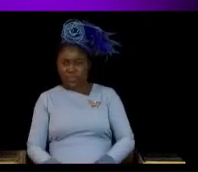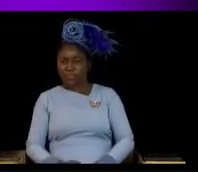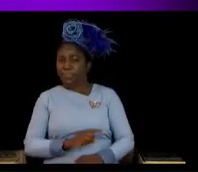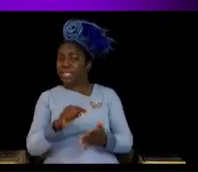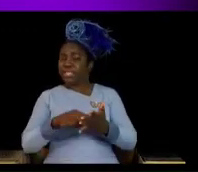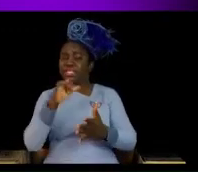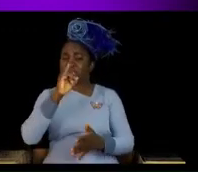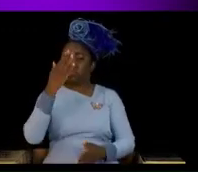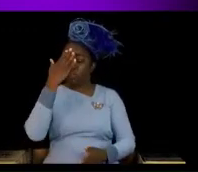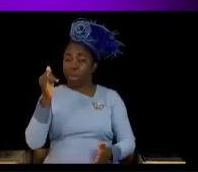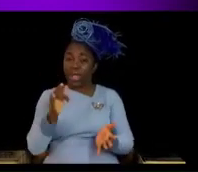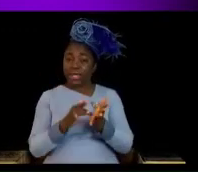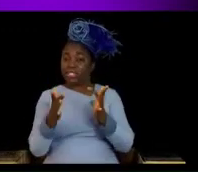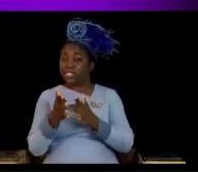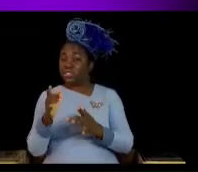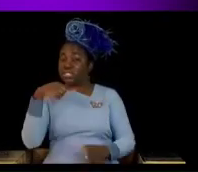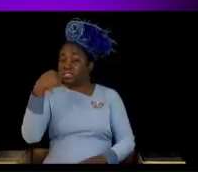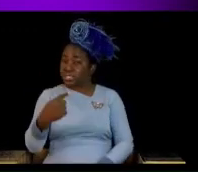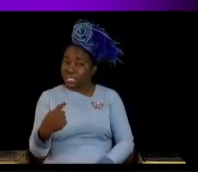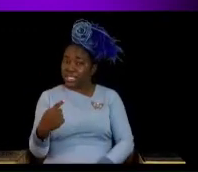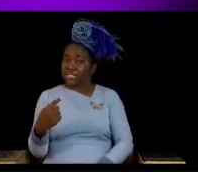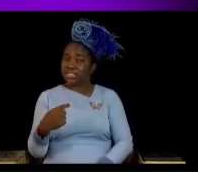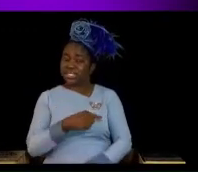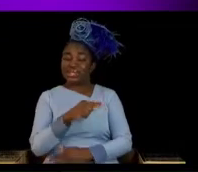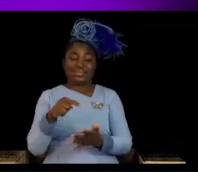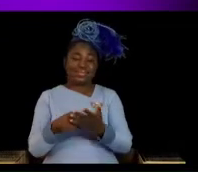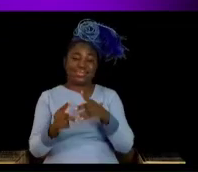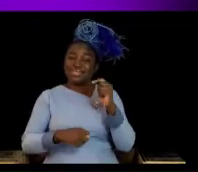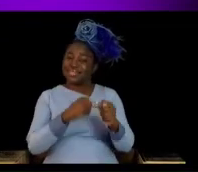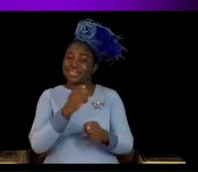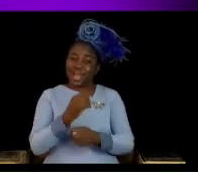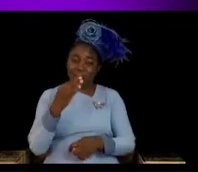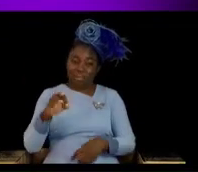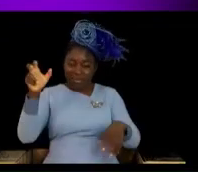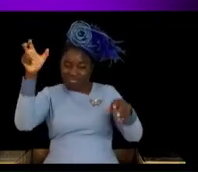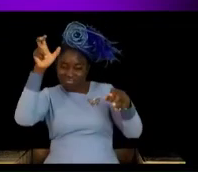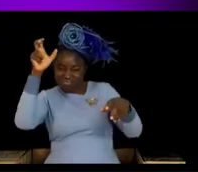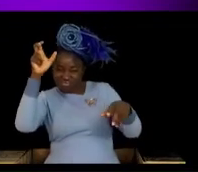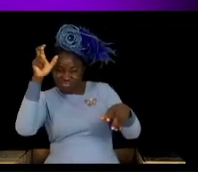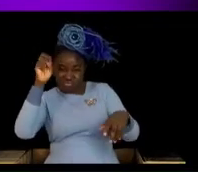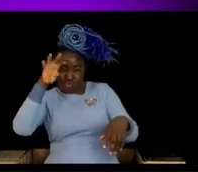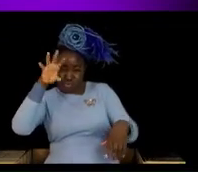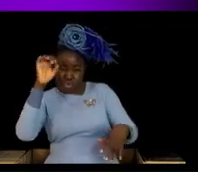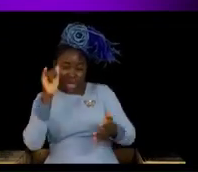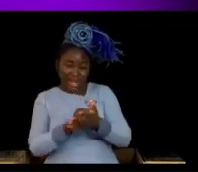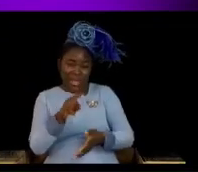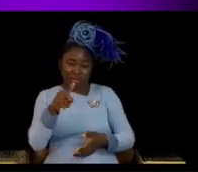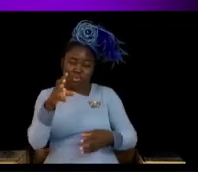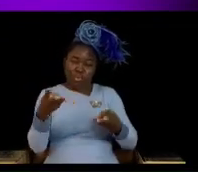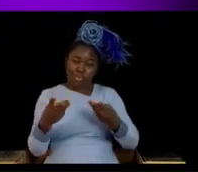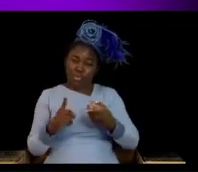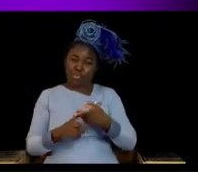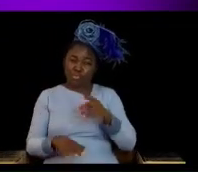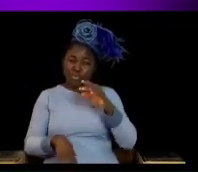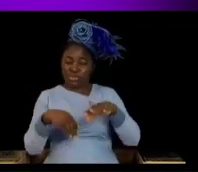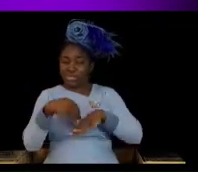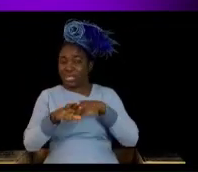say, this kind of demon you are trying to cast out. You cannot go